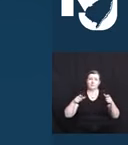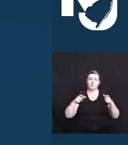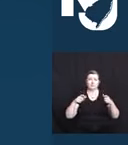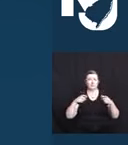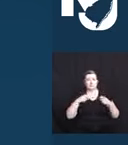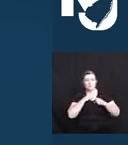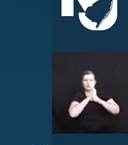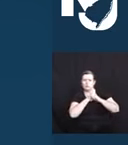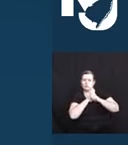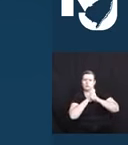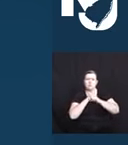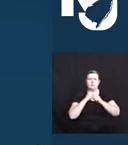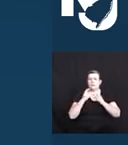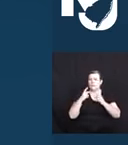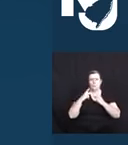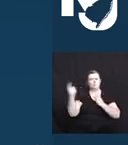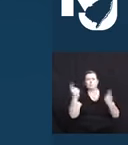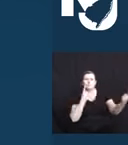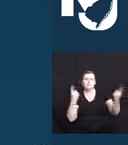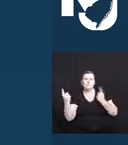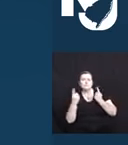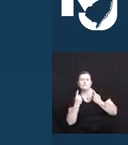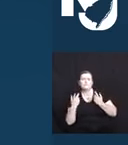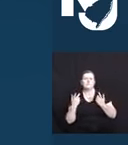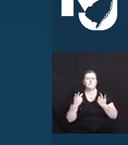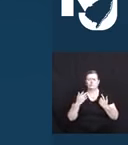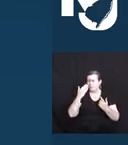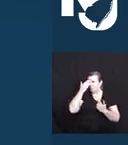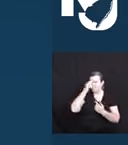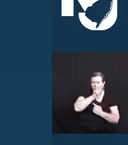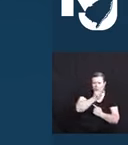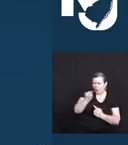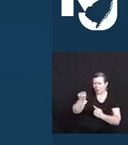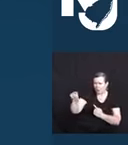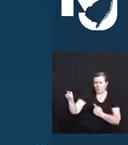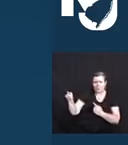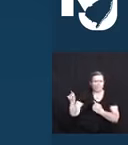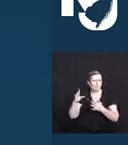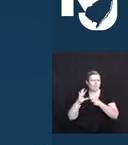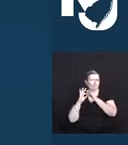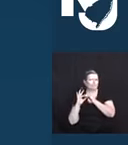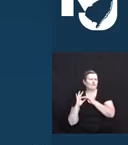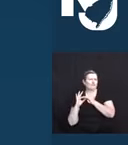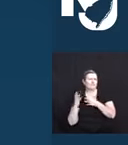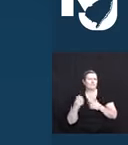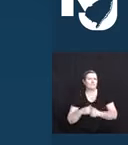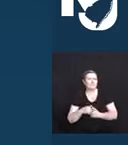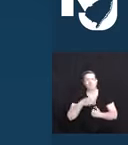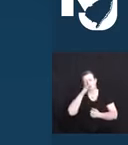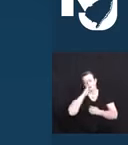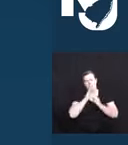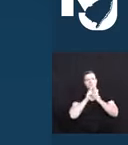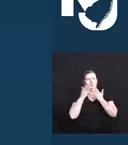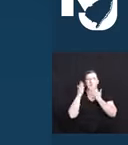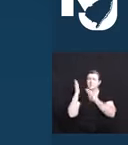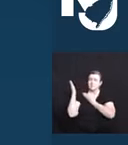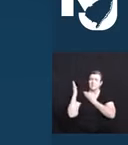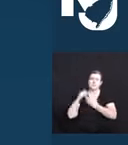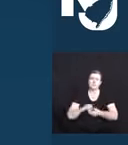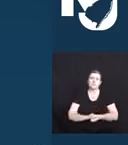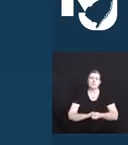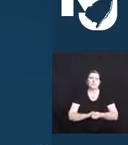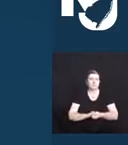your services and kindness, and may God bless you and your family. Next, we